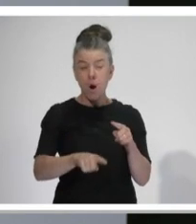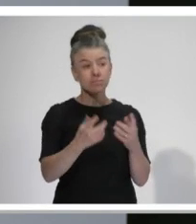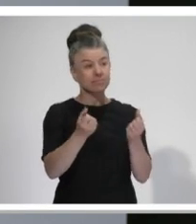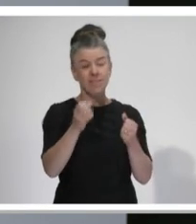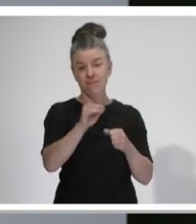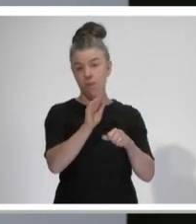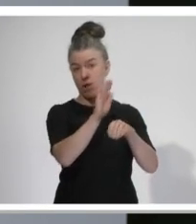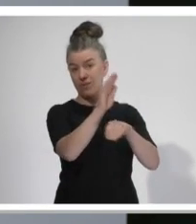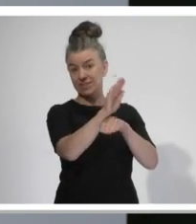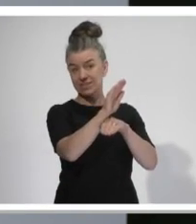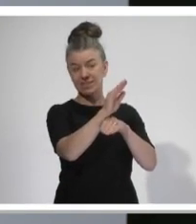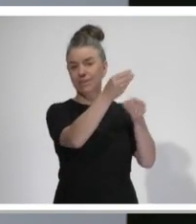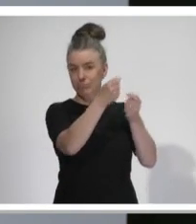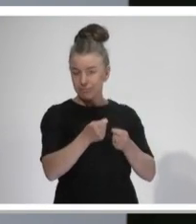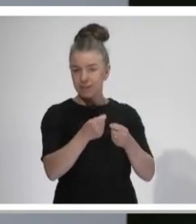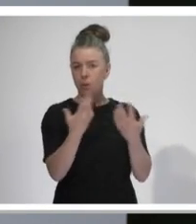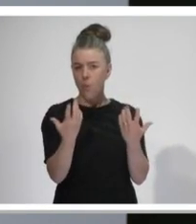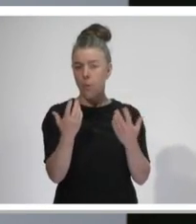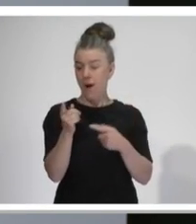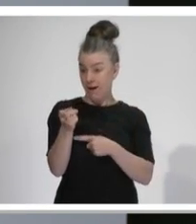or close contacts of other cases.